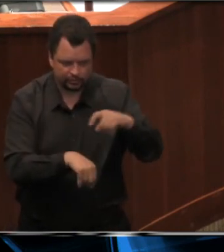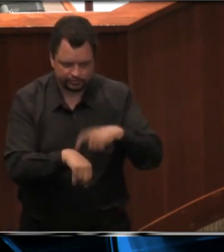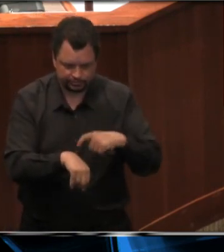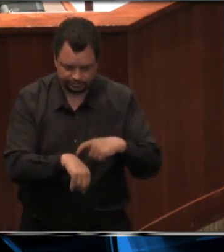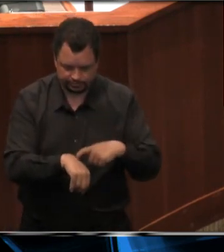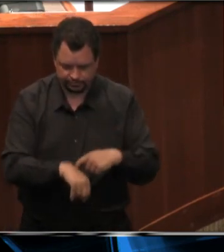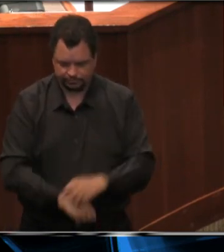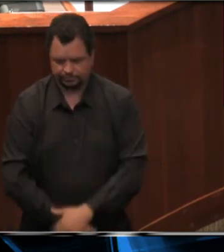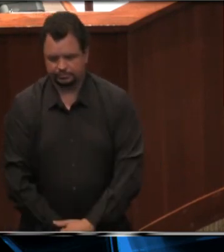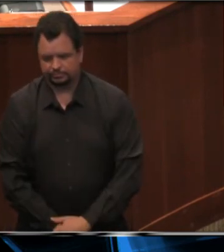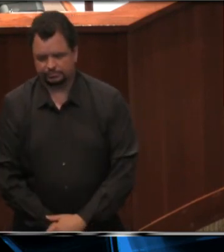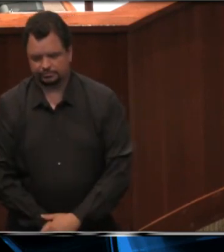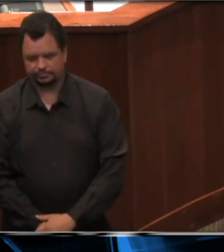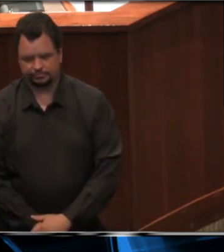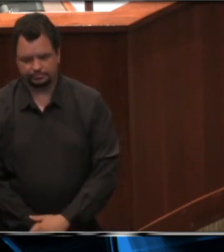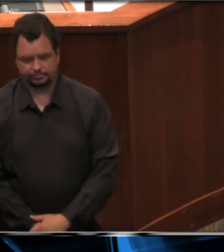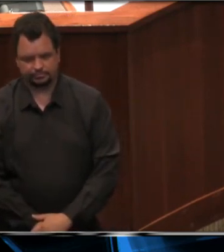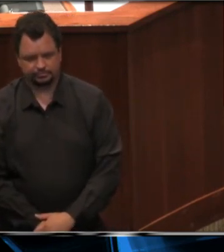Yes, sir.